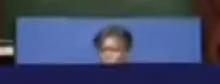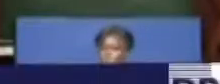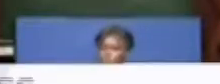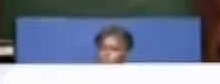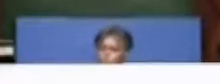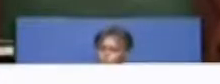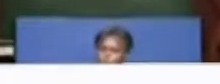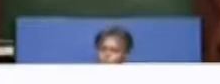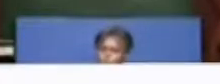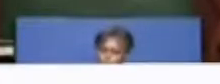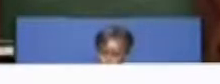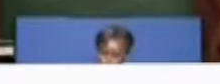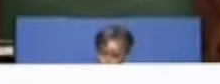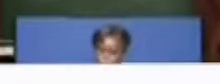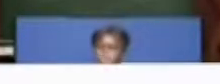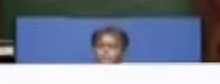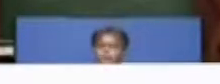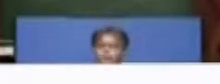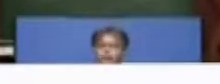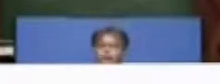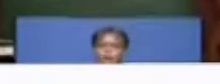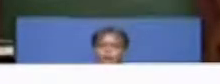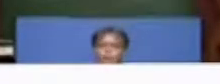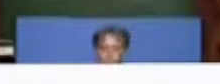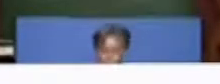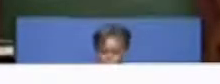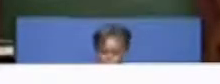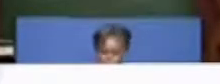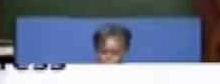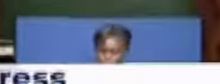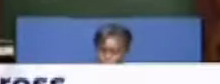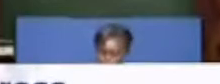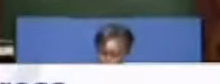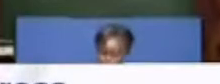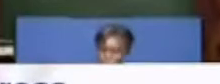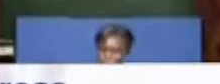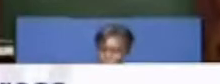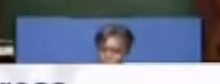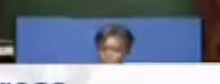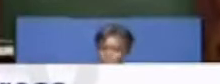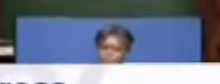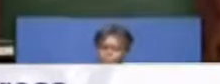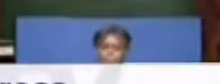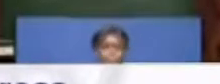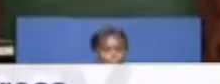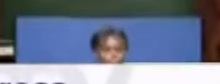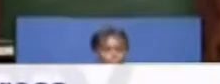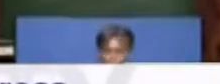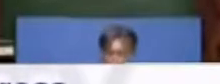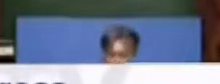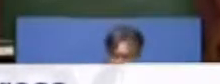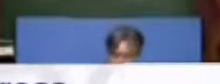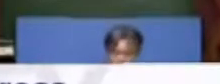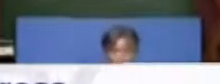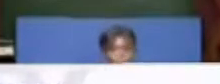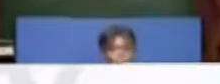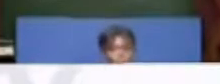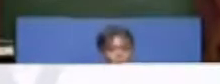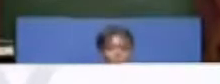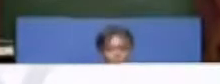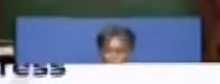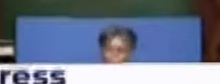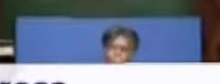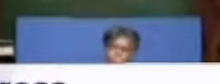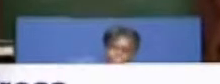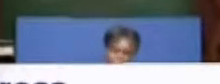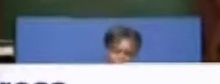light weapons and military uniform and other equipment and supplies that were previously imported.